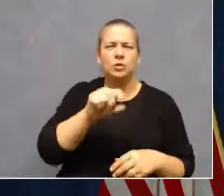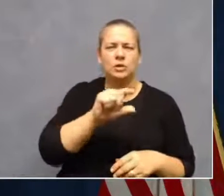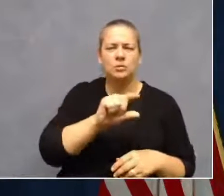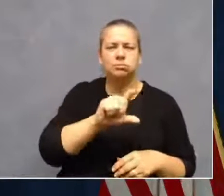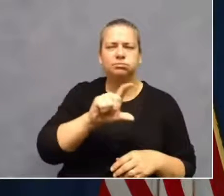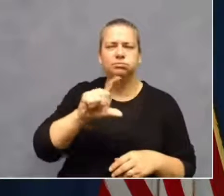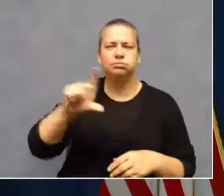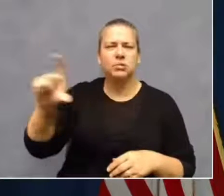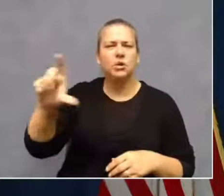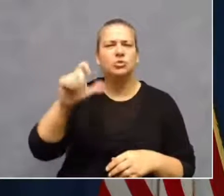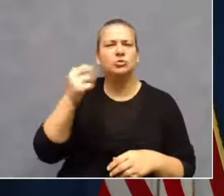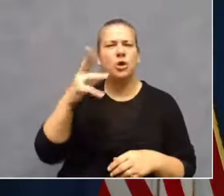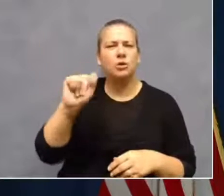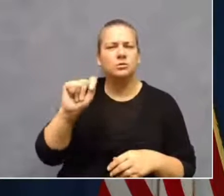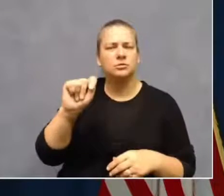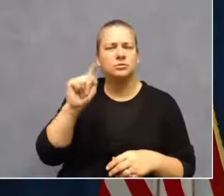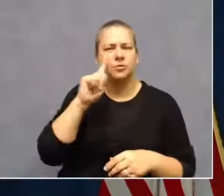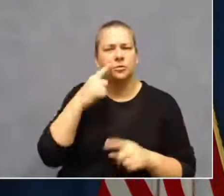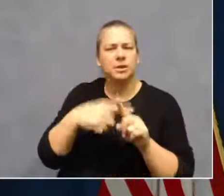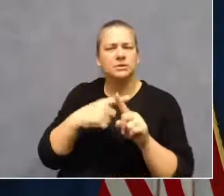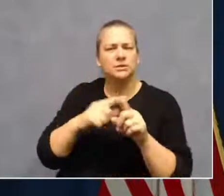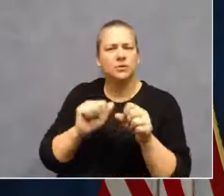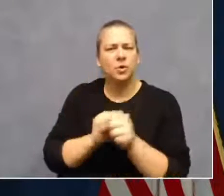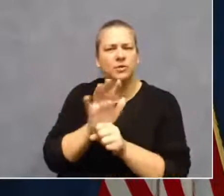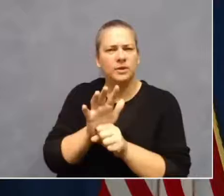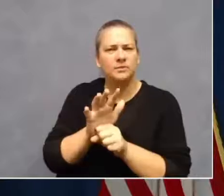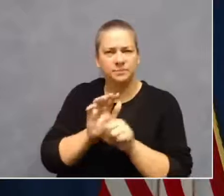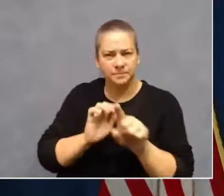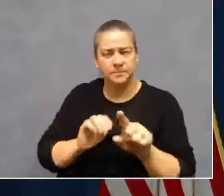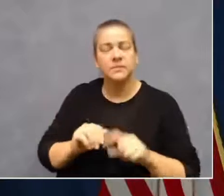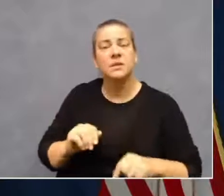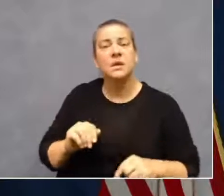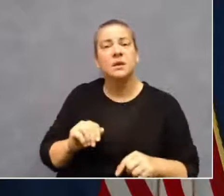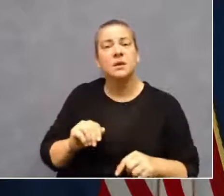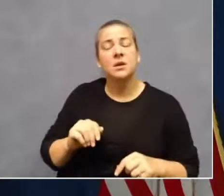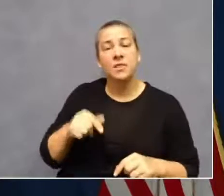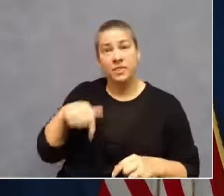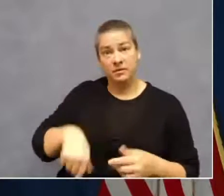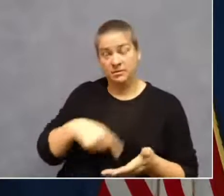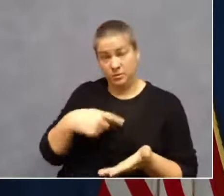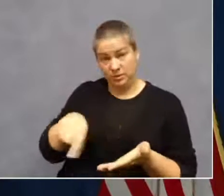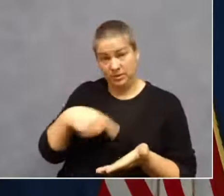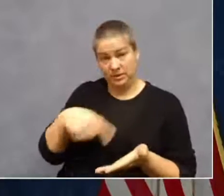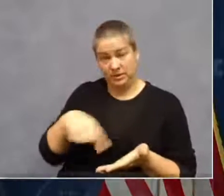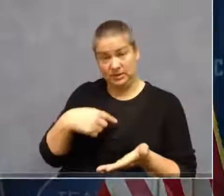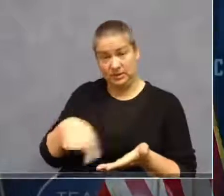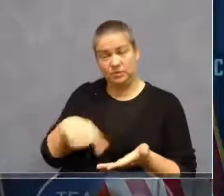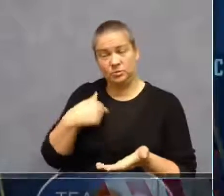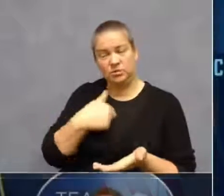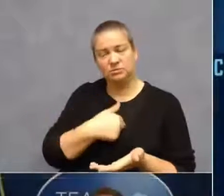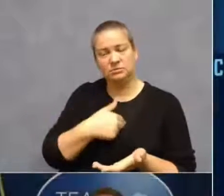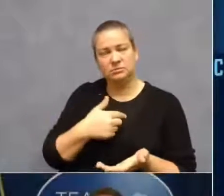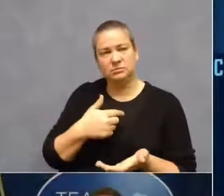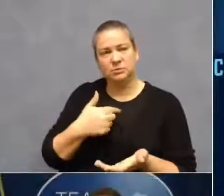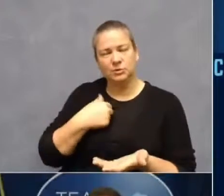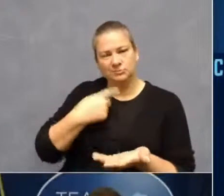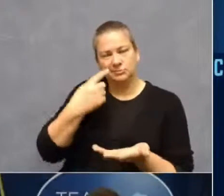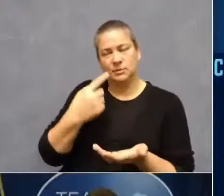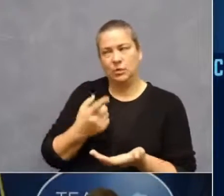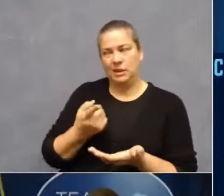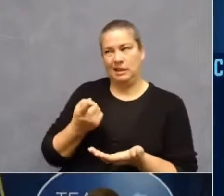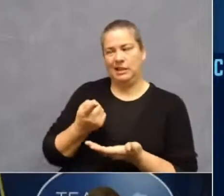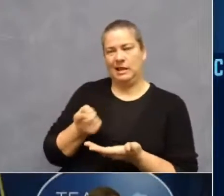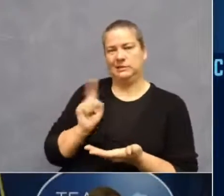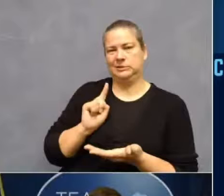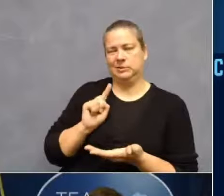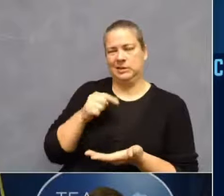cases? So we've been talking about this week and at the end of last, we